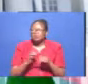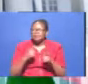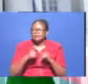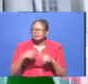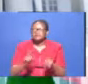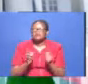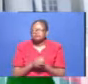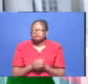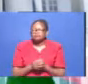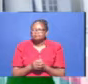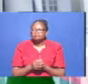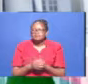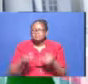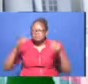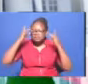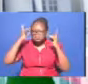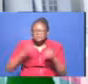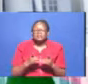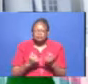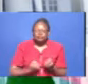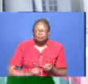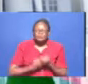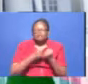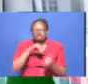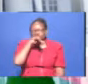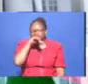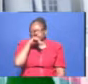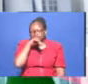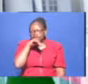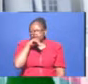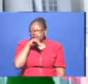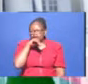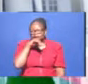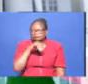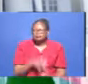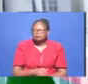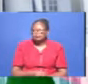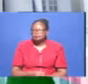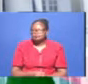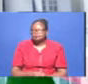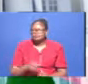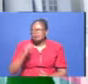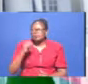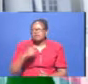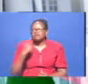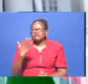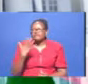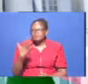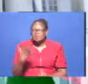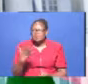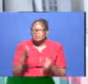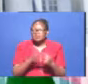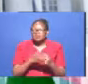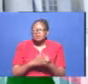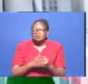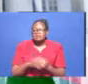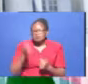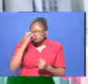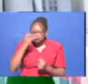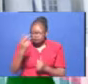finally settle on Azimio and back Raila Odinga's presidential bid. On May 9th, Karua appeared before the